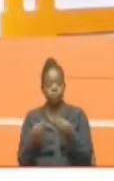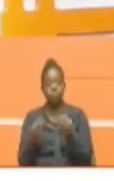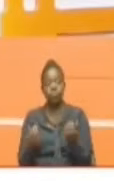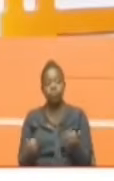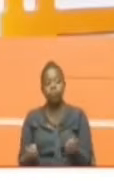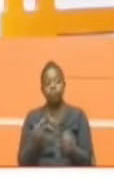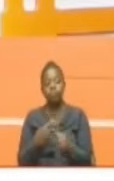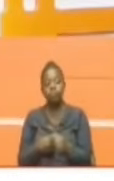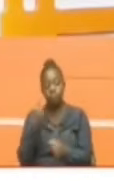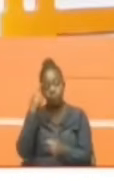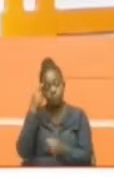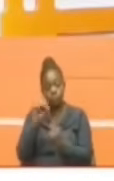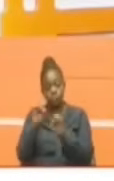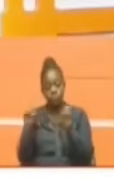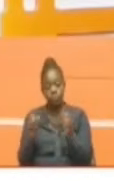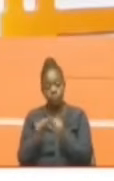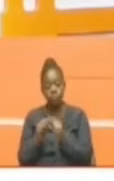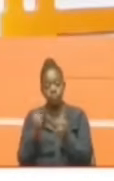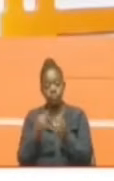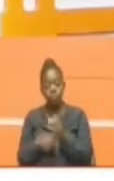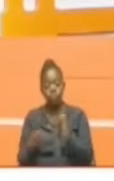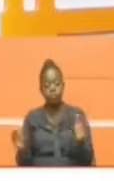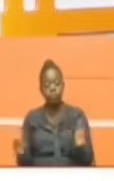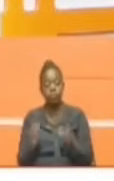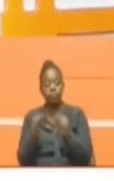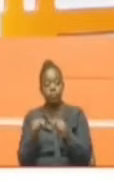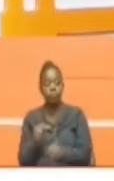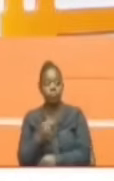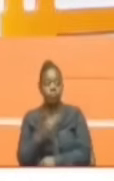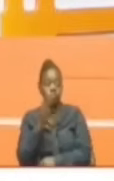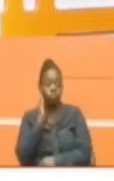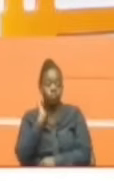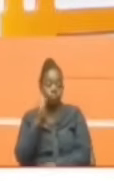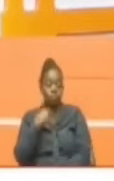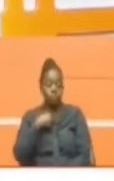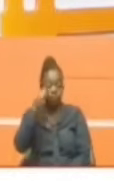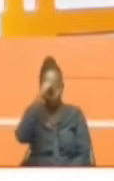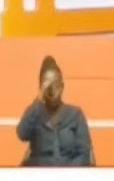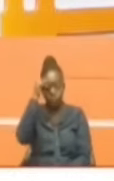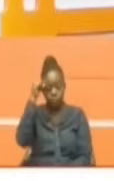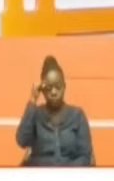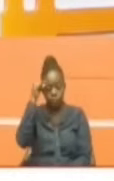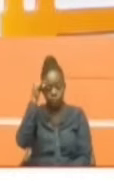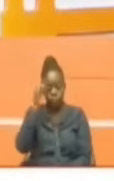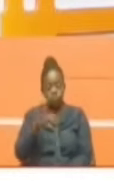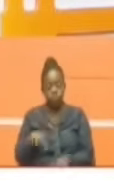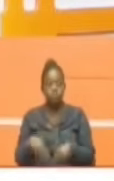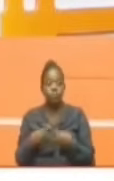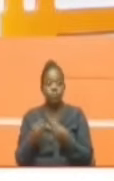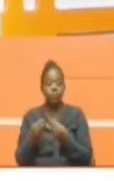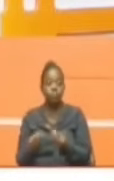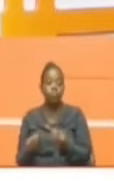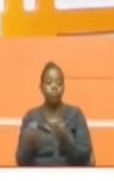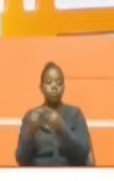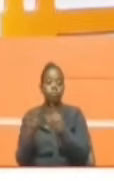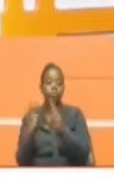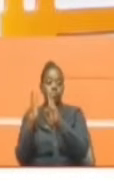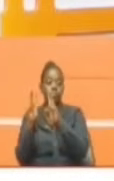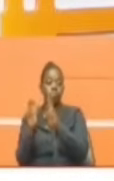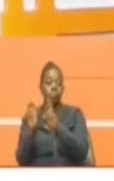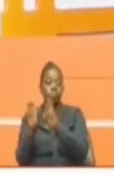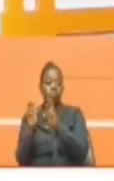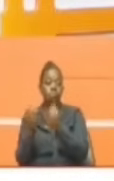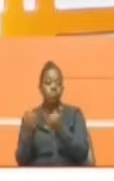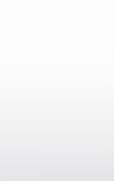kadde akagataliiko nfuufu ge tukuŋŋaanyiza olwaleero. Nze kuteesa Juju Yemus ne mulungi Membo bagakutuusaako atutandike na bikulu ebigalimu.